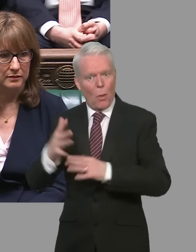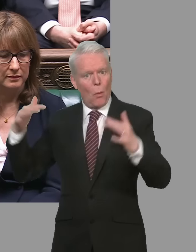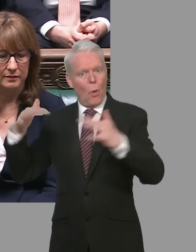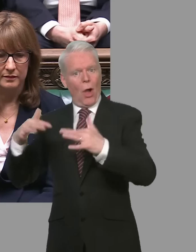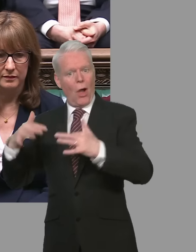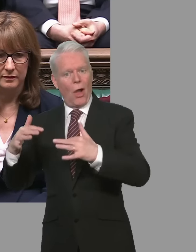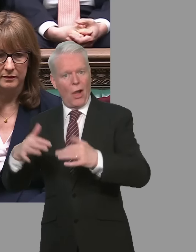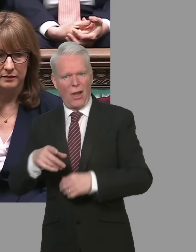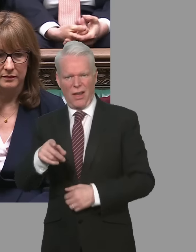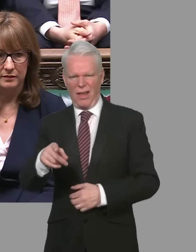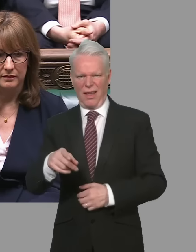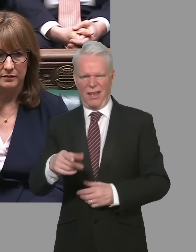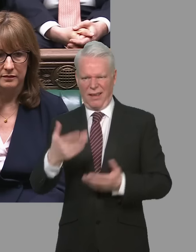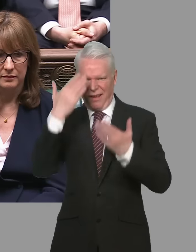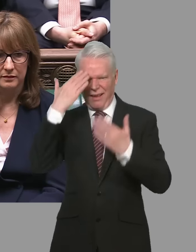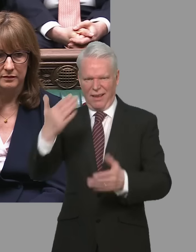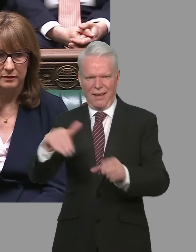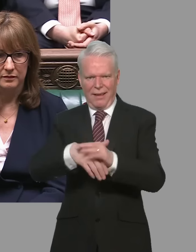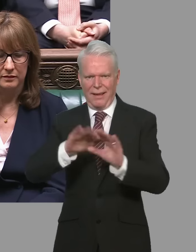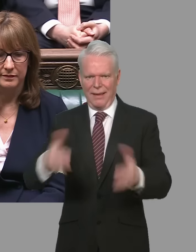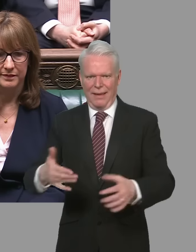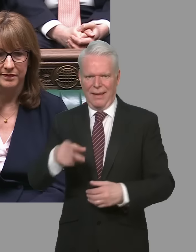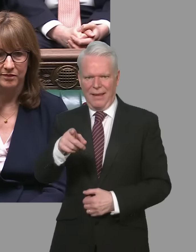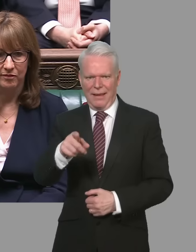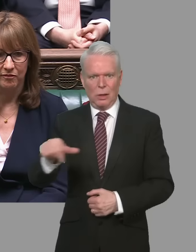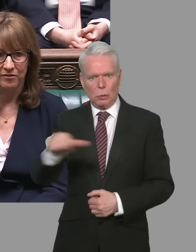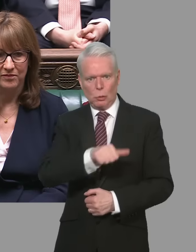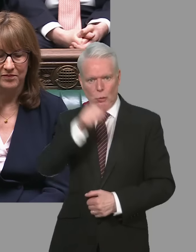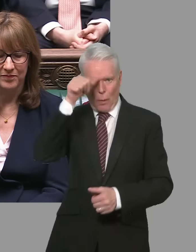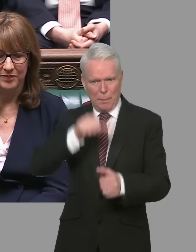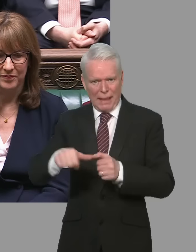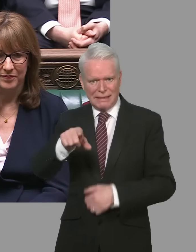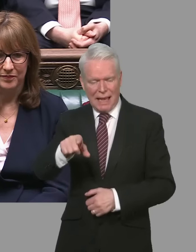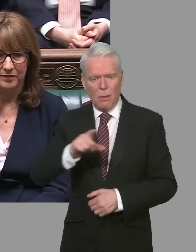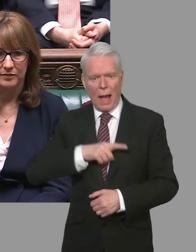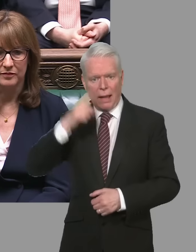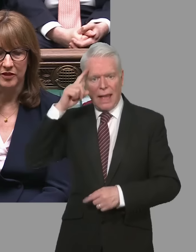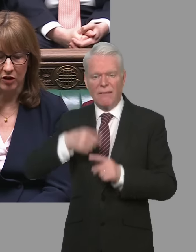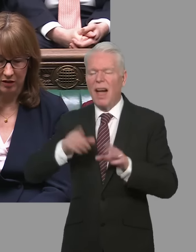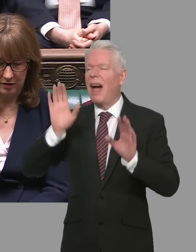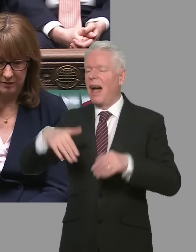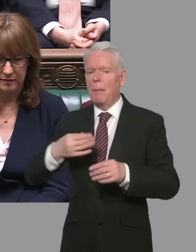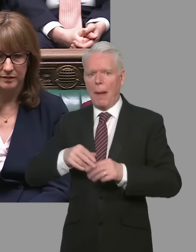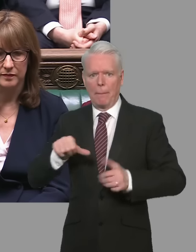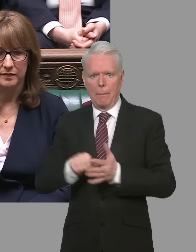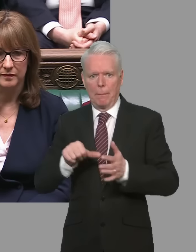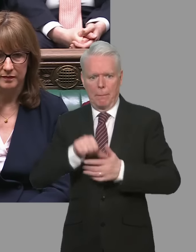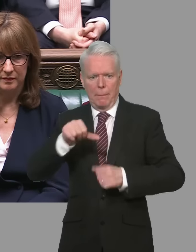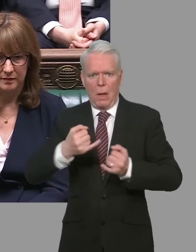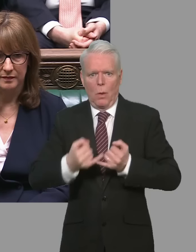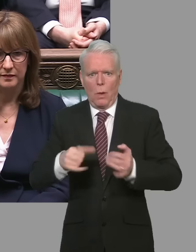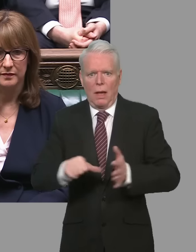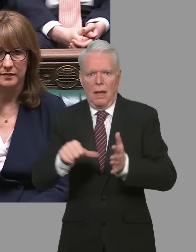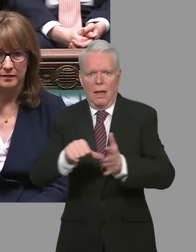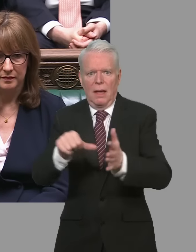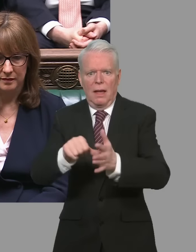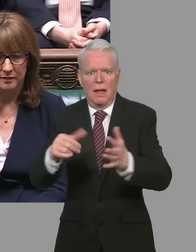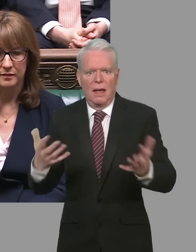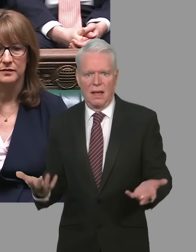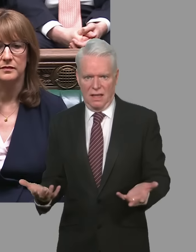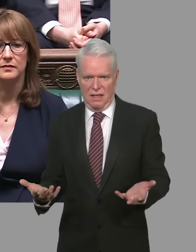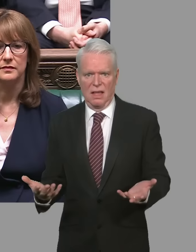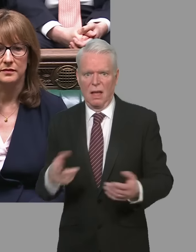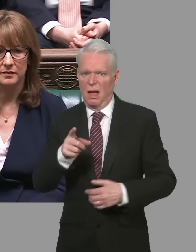absolutely wrong. She wanted to drag us into the war. She got that wrong. She opposed taking control of